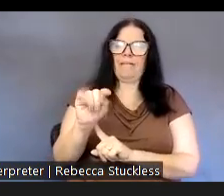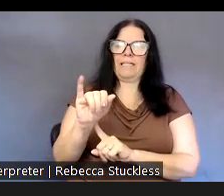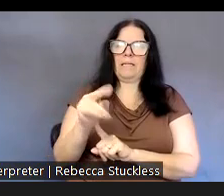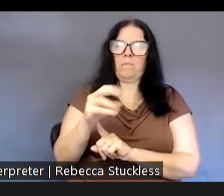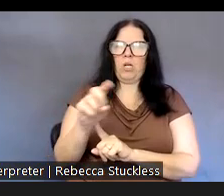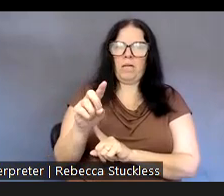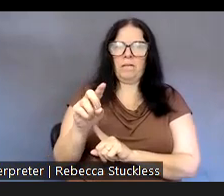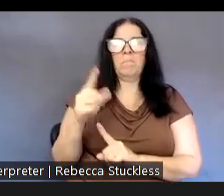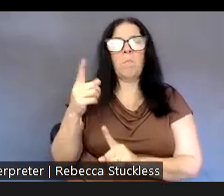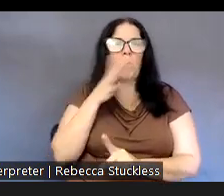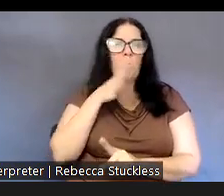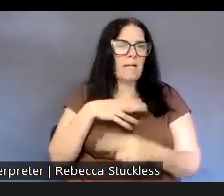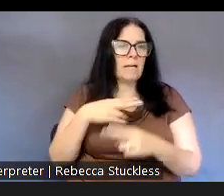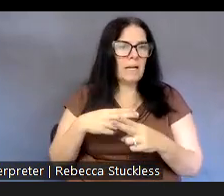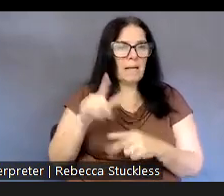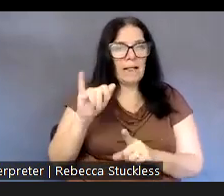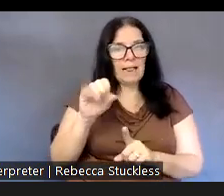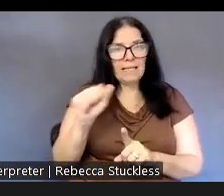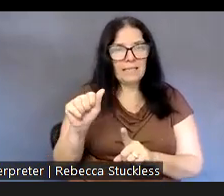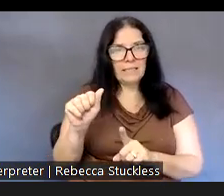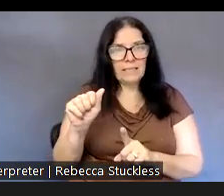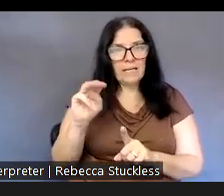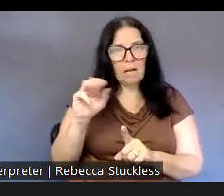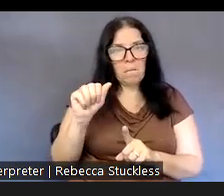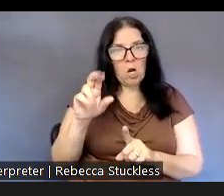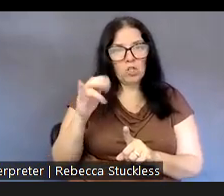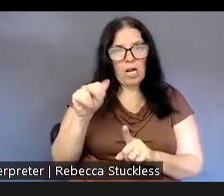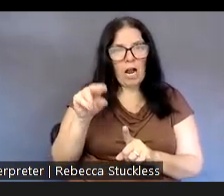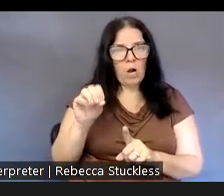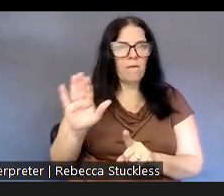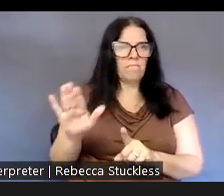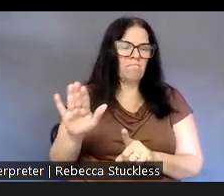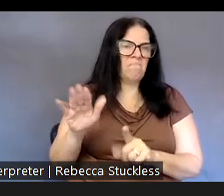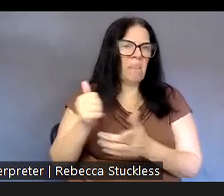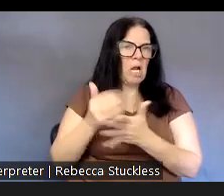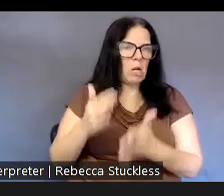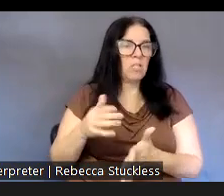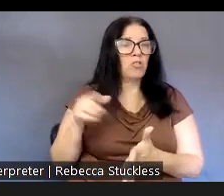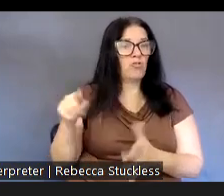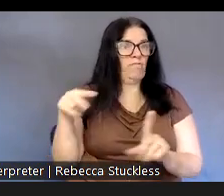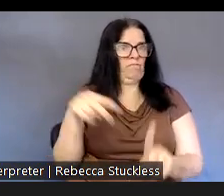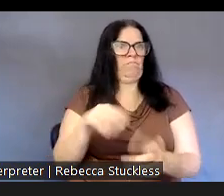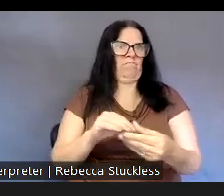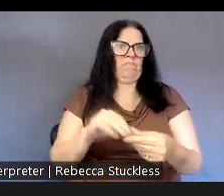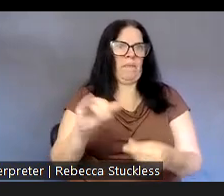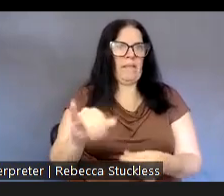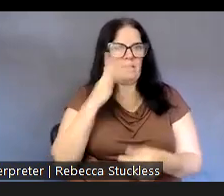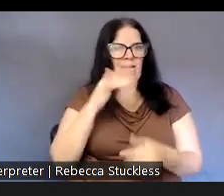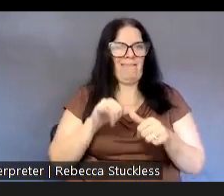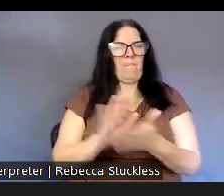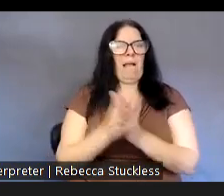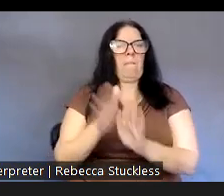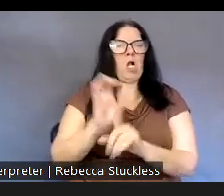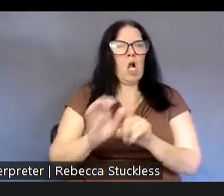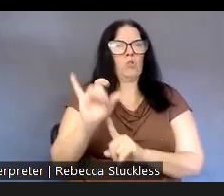therapist, believes it does. We also noted the apparent tension or contradiction